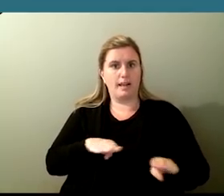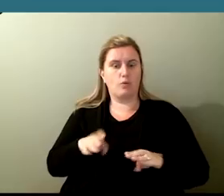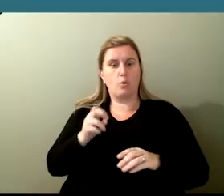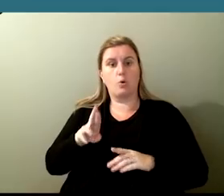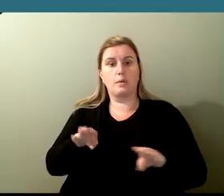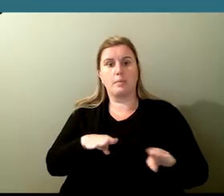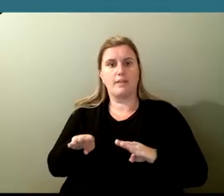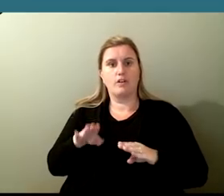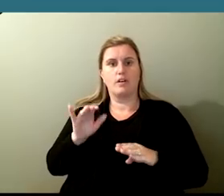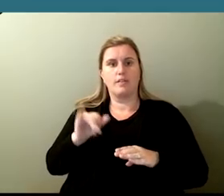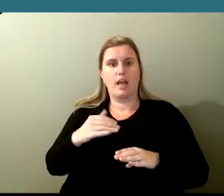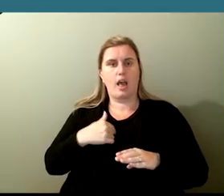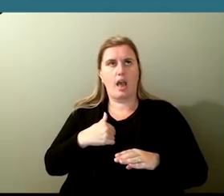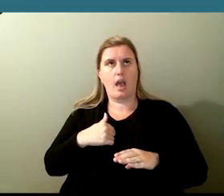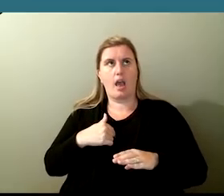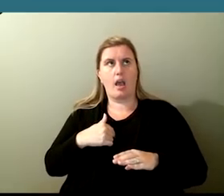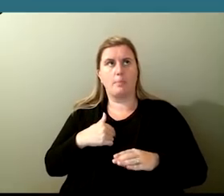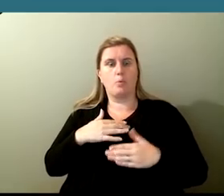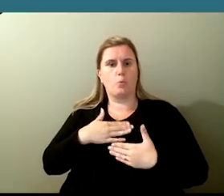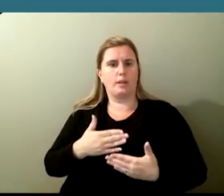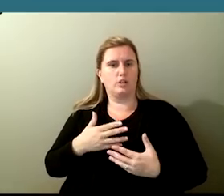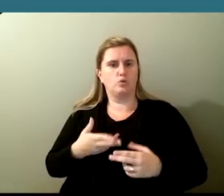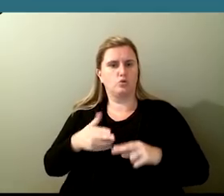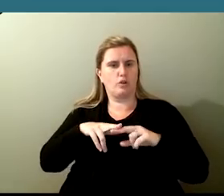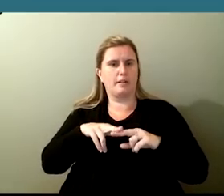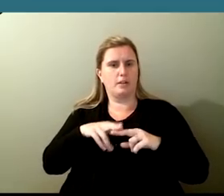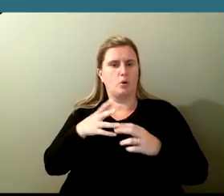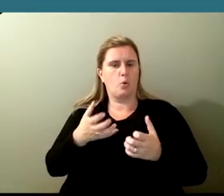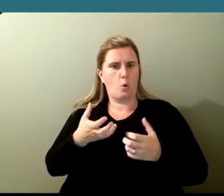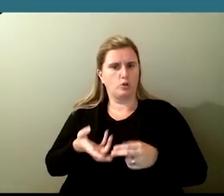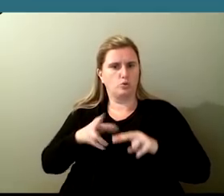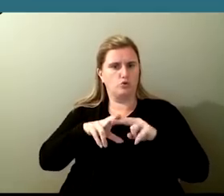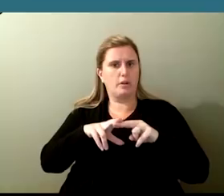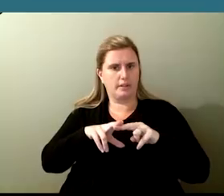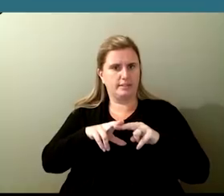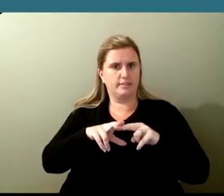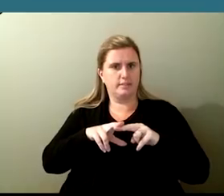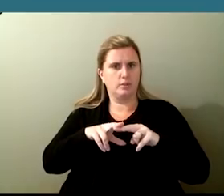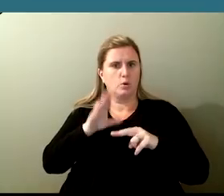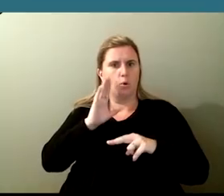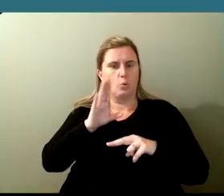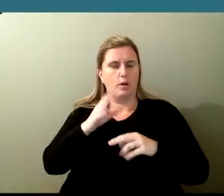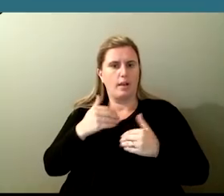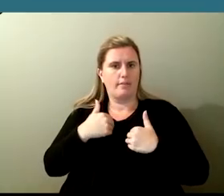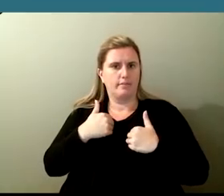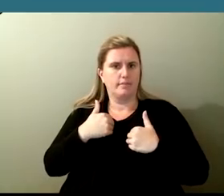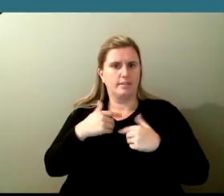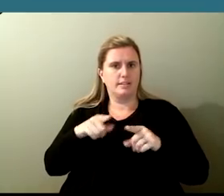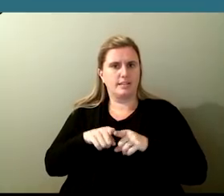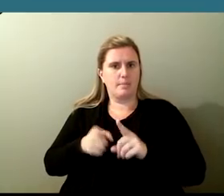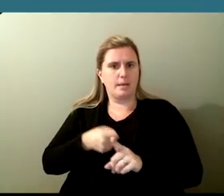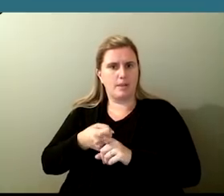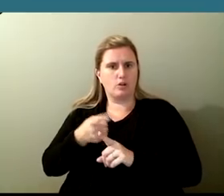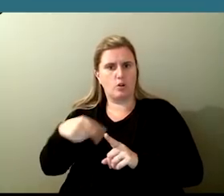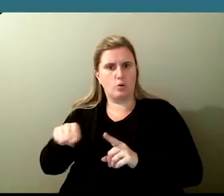the behaviors that I'm willing to strengthen or wanting to strengthen are going to have the same impact on